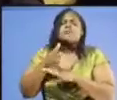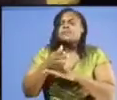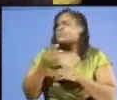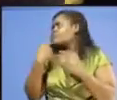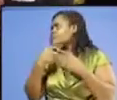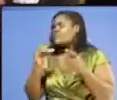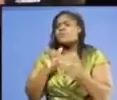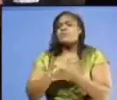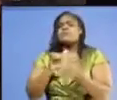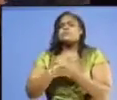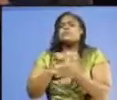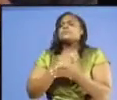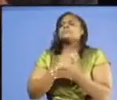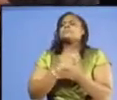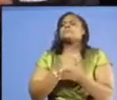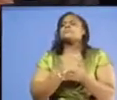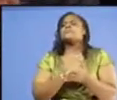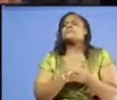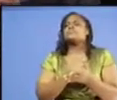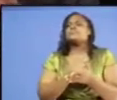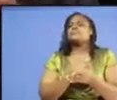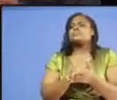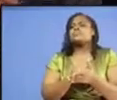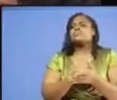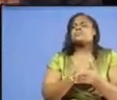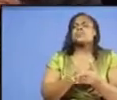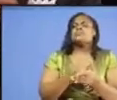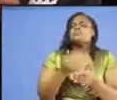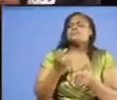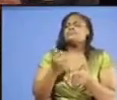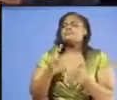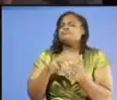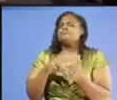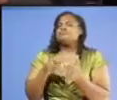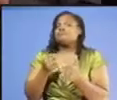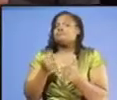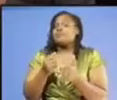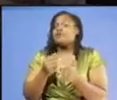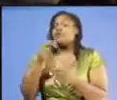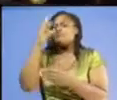that, jump with me quickly. I'm running to close fast.